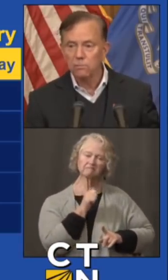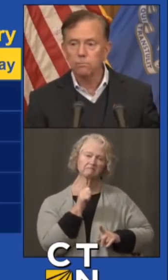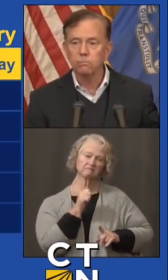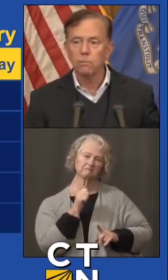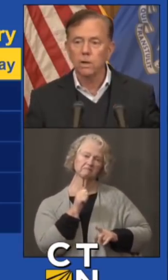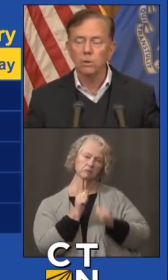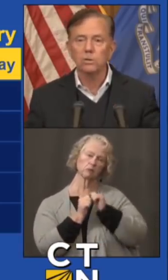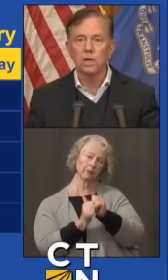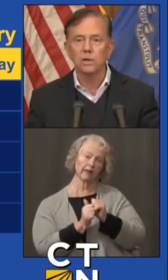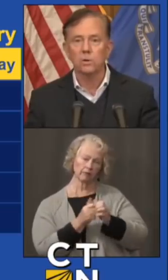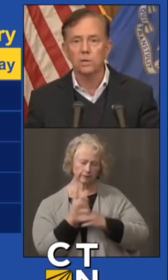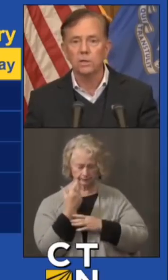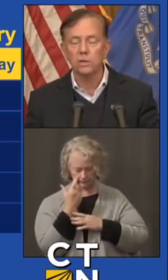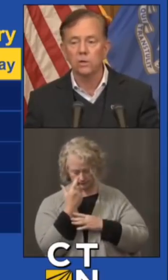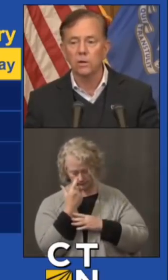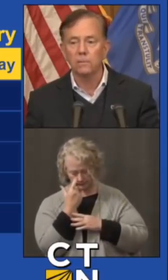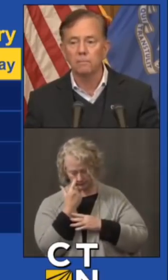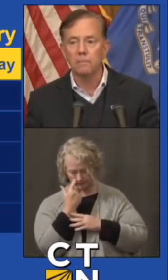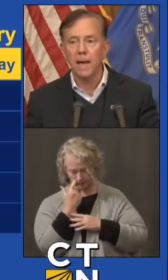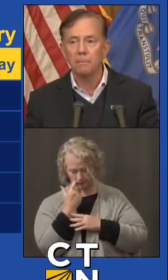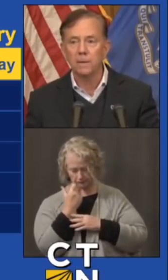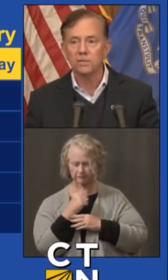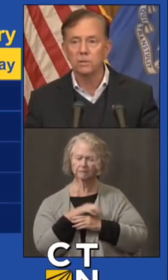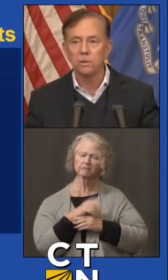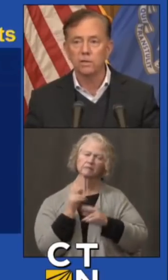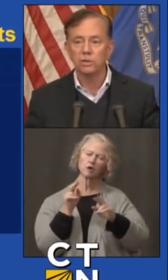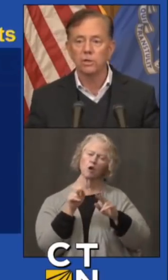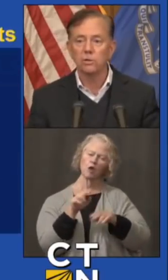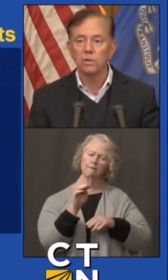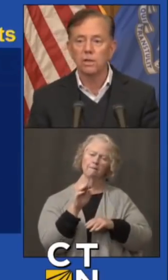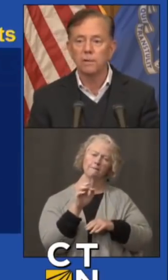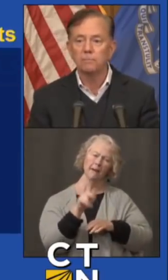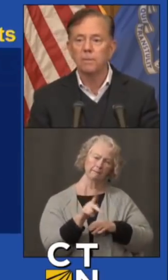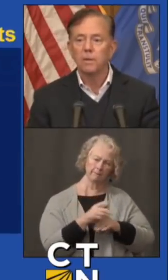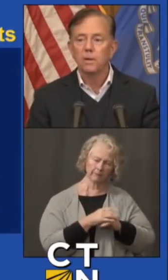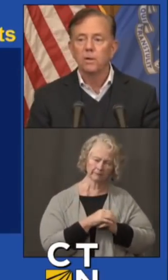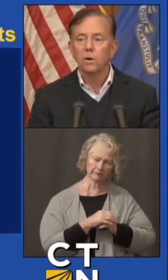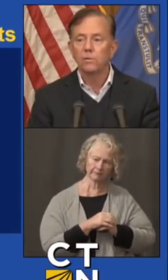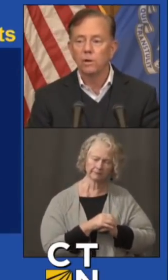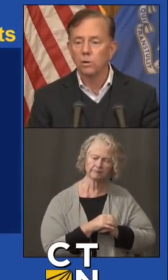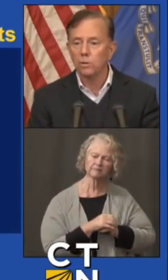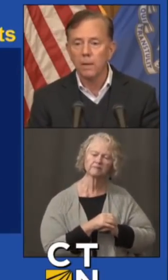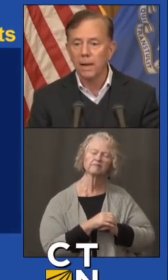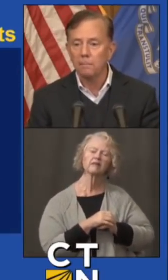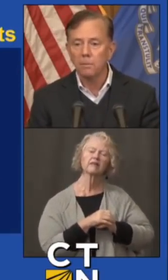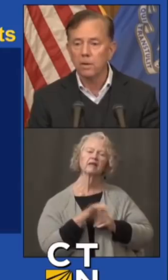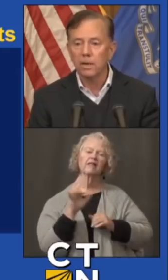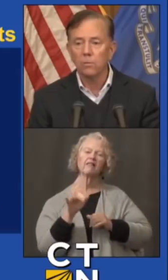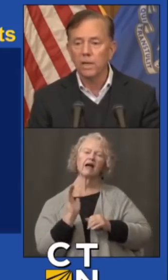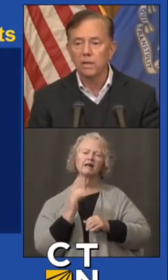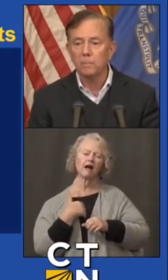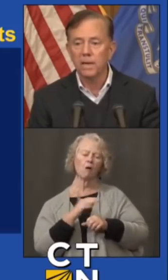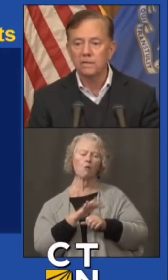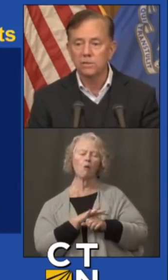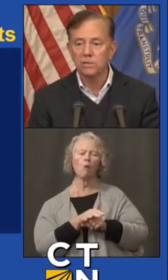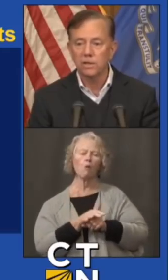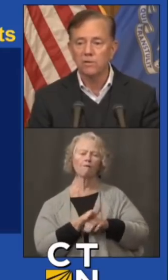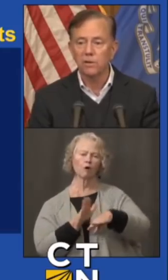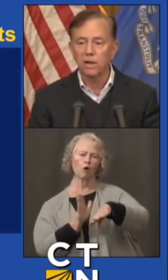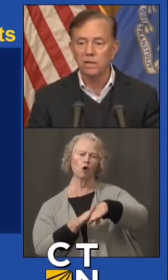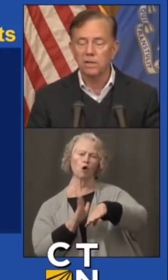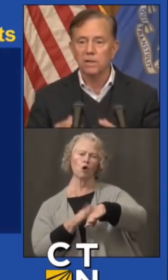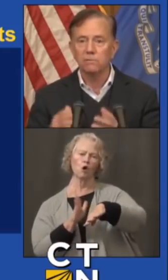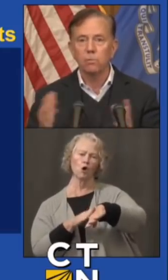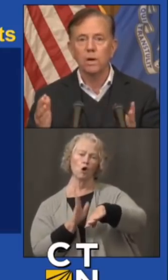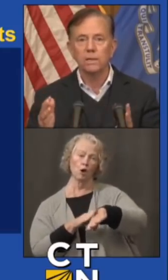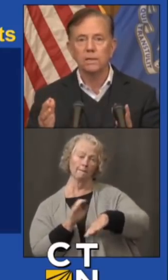tell you what it looks like on your map. I said we're going to show you the COVID alert map on a weekly basis to give you